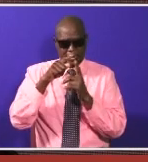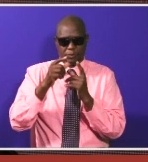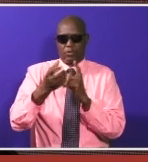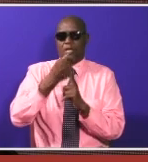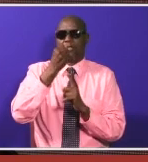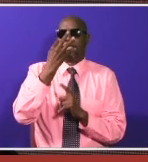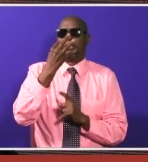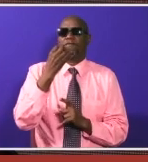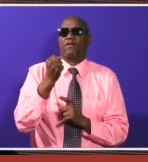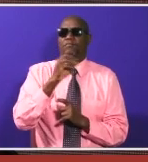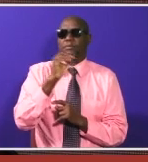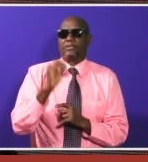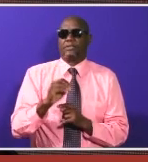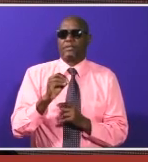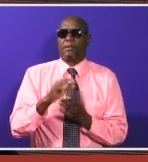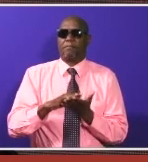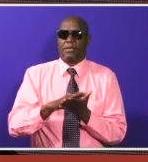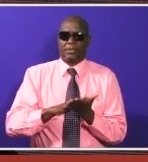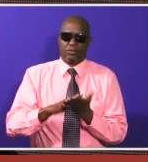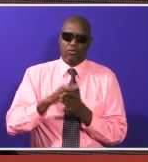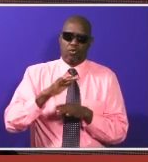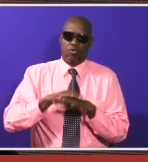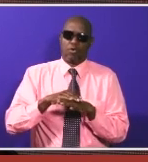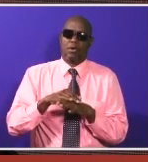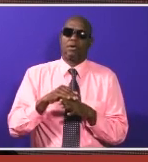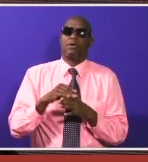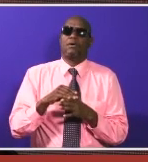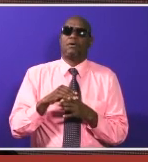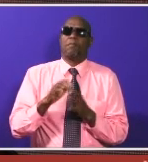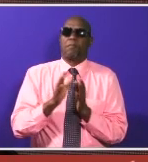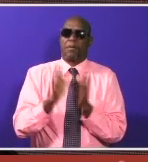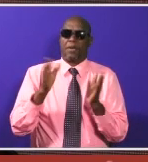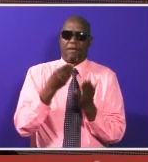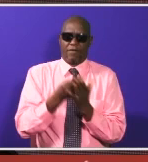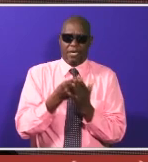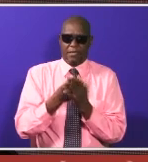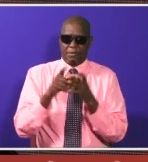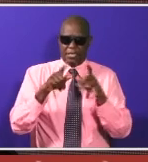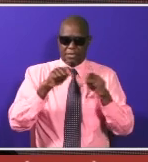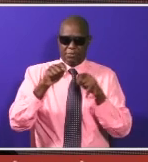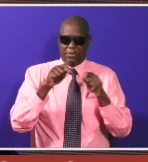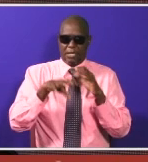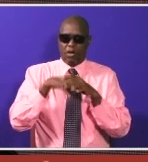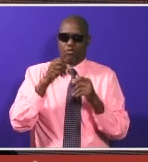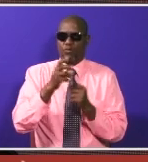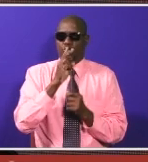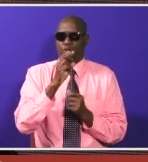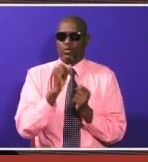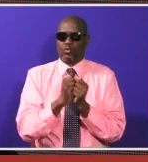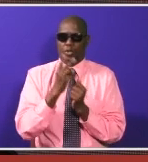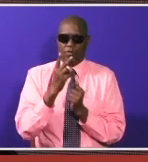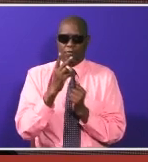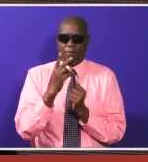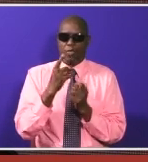based on the Public Finance Management Act of 2012. So we are able to... So what has